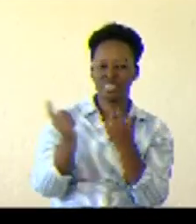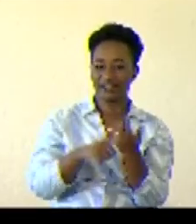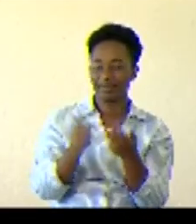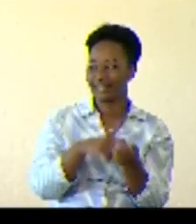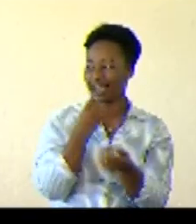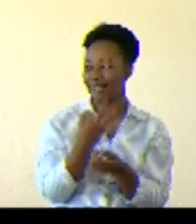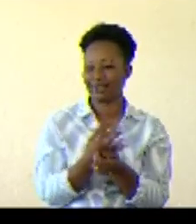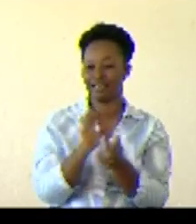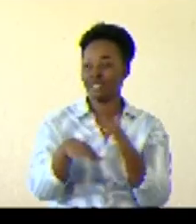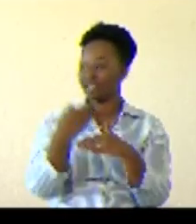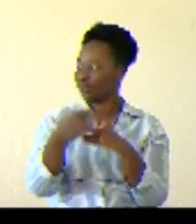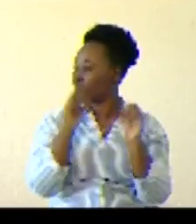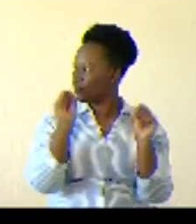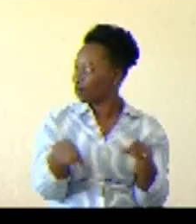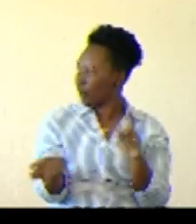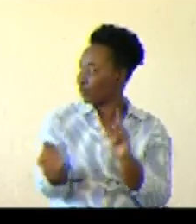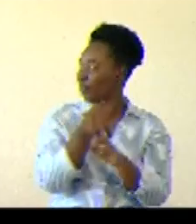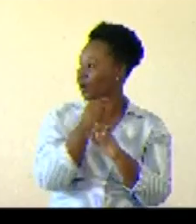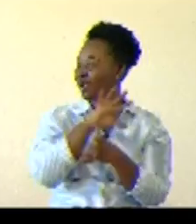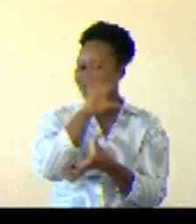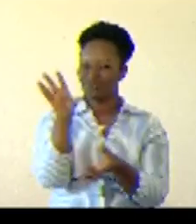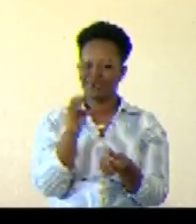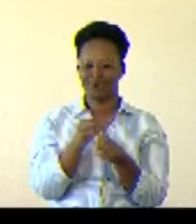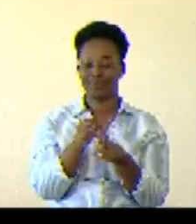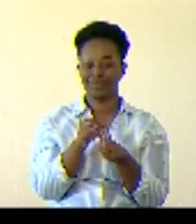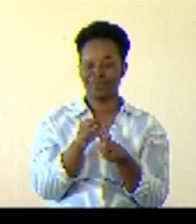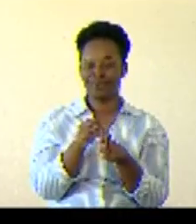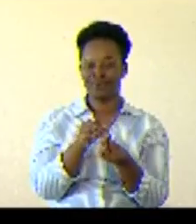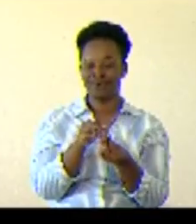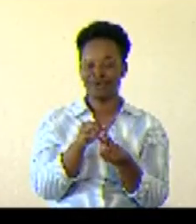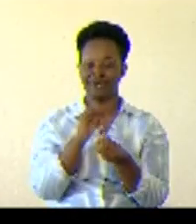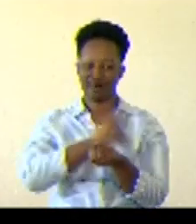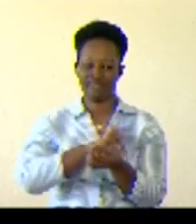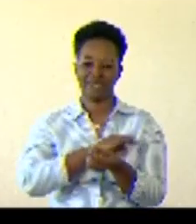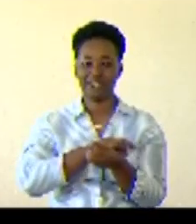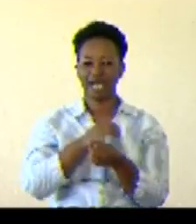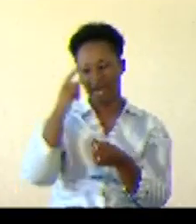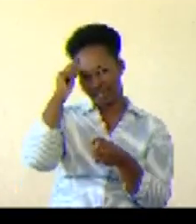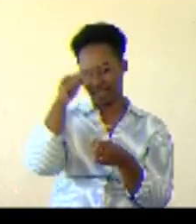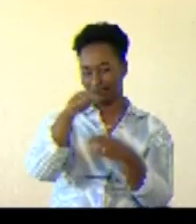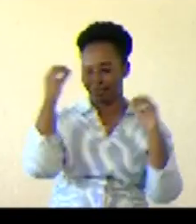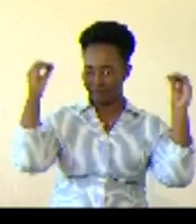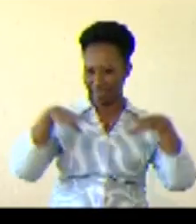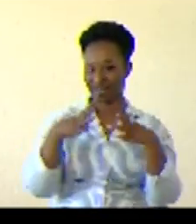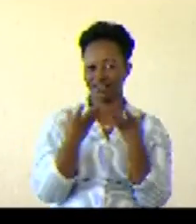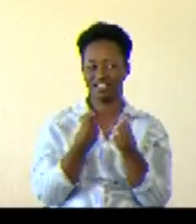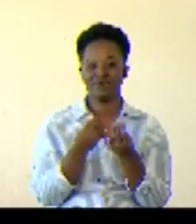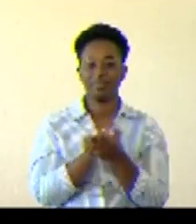get the total revenue. I think that is very clear. Remember this simple